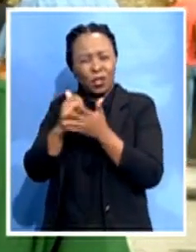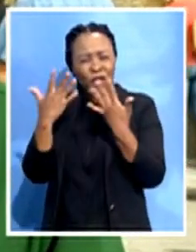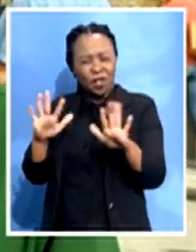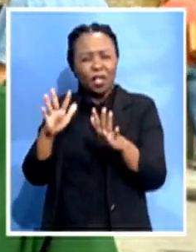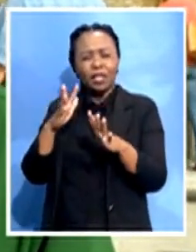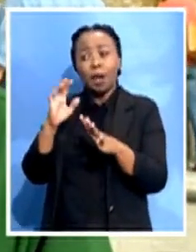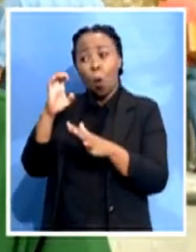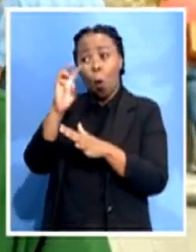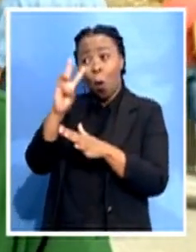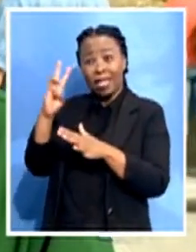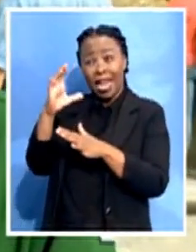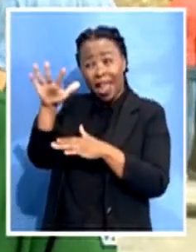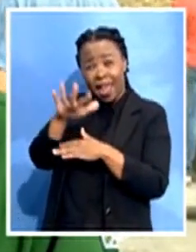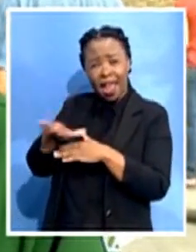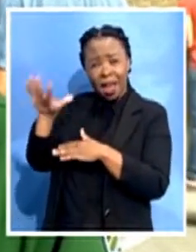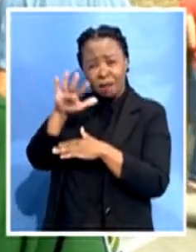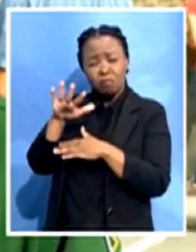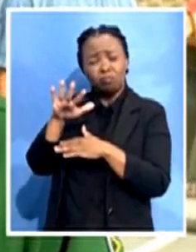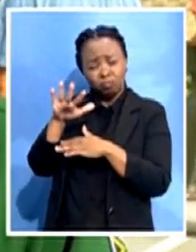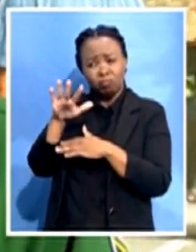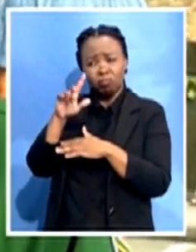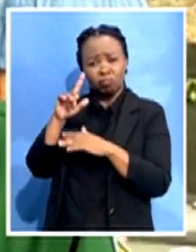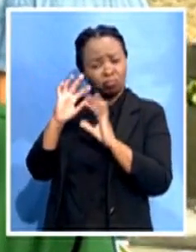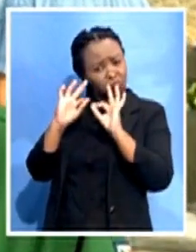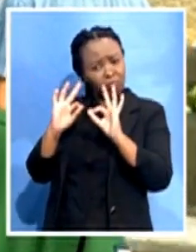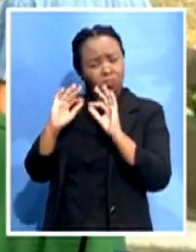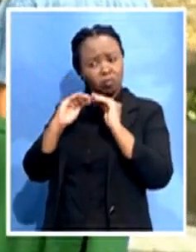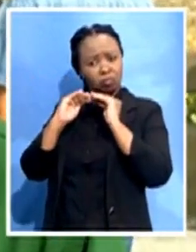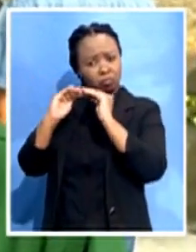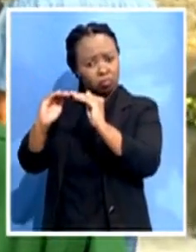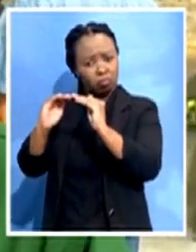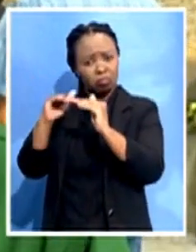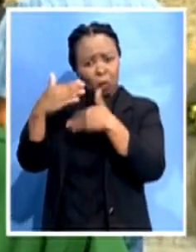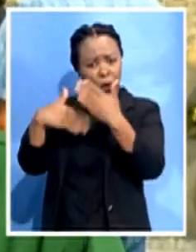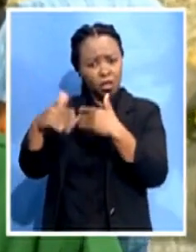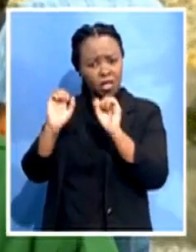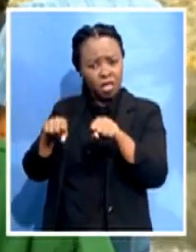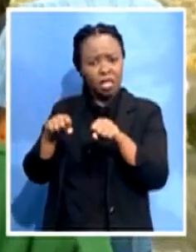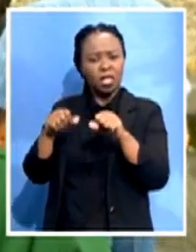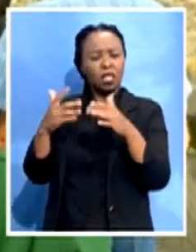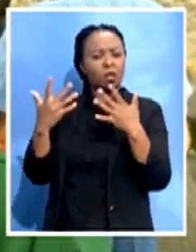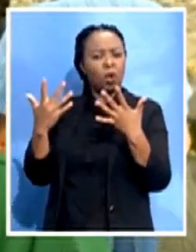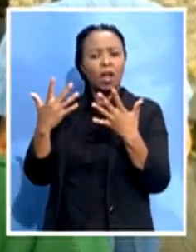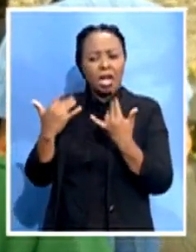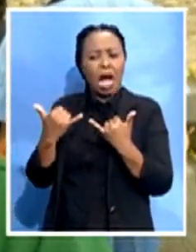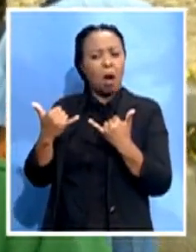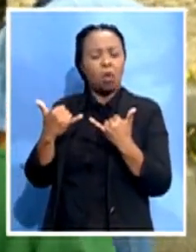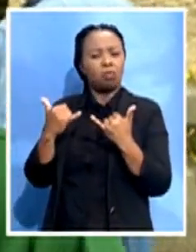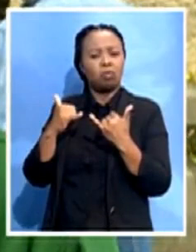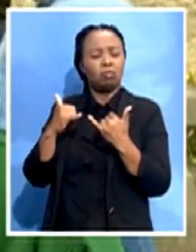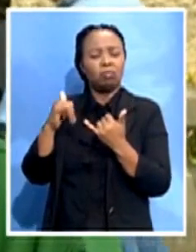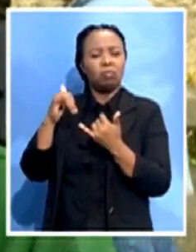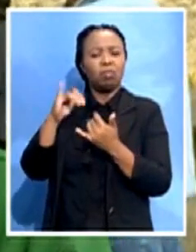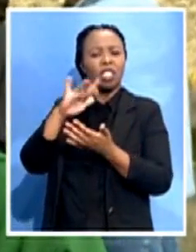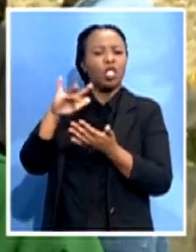par with what we've seen happening nationally? Where is the buy-in at this point? Sure. So we know that we did a study in the province amongst